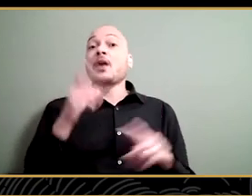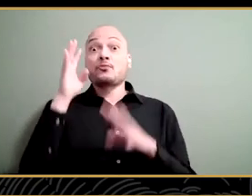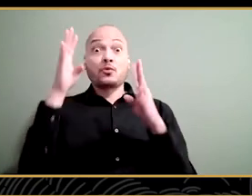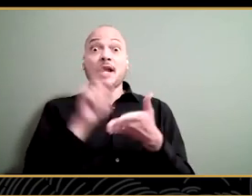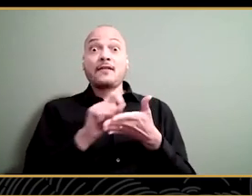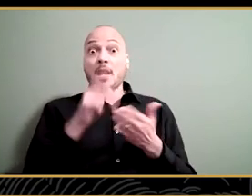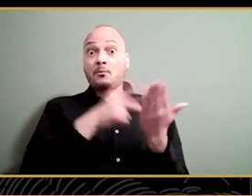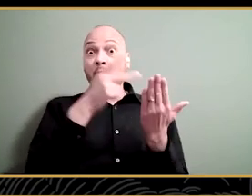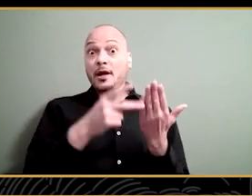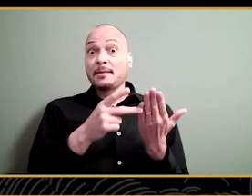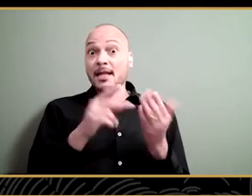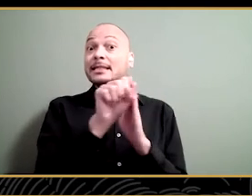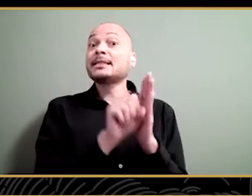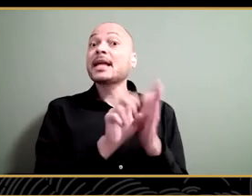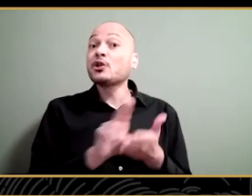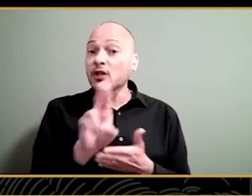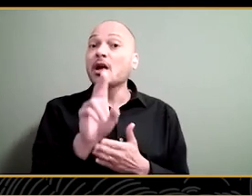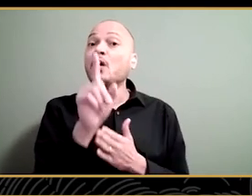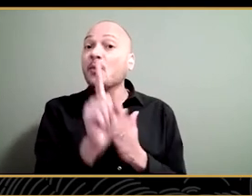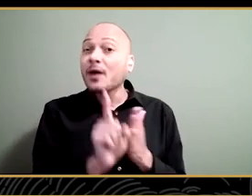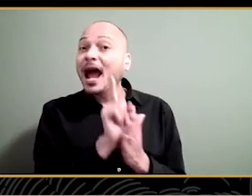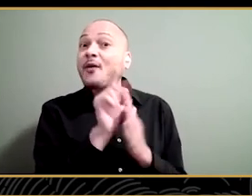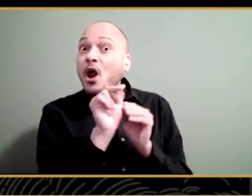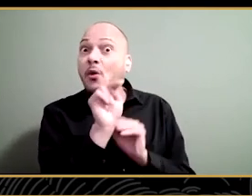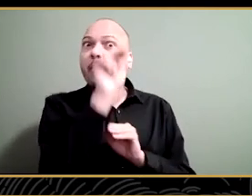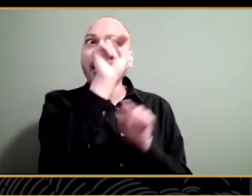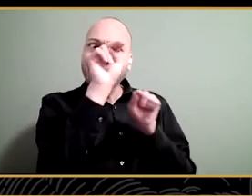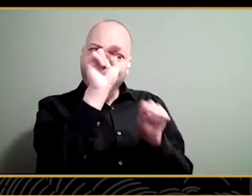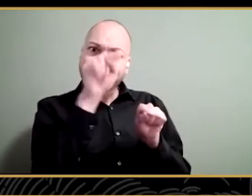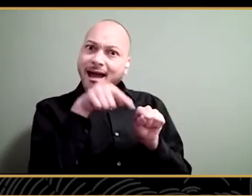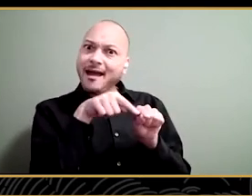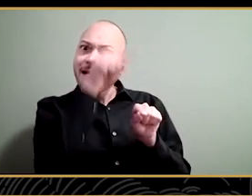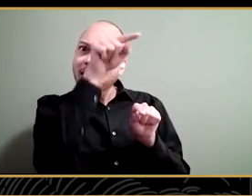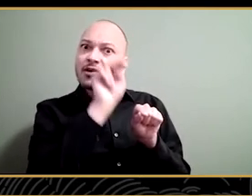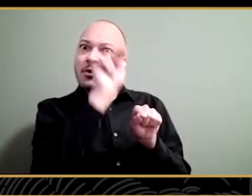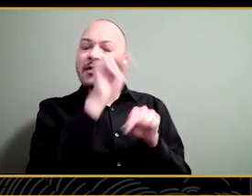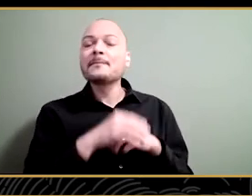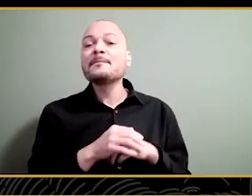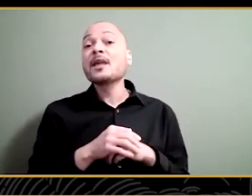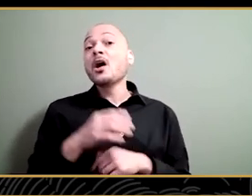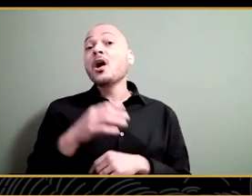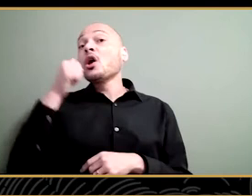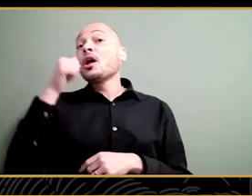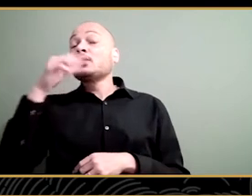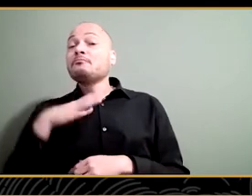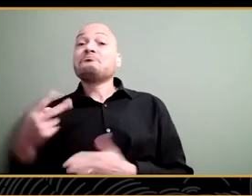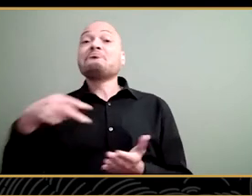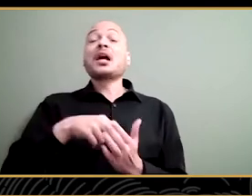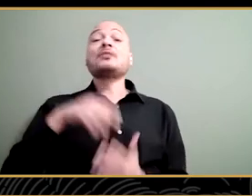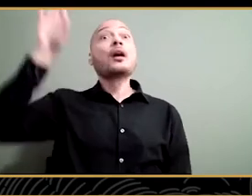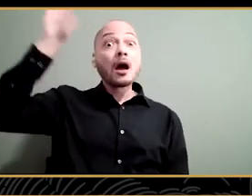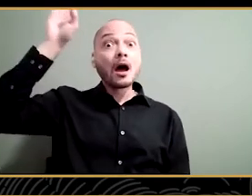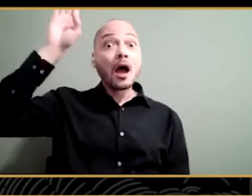program At a state university just an hour north of them The eldest woman stands, raising